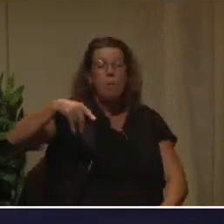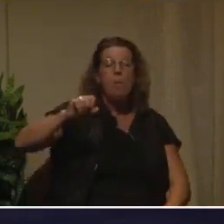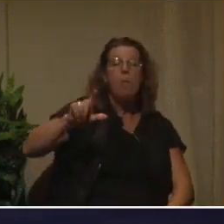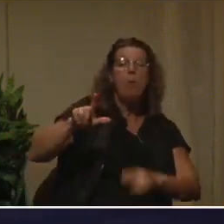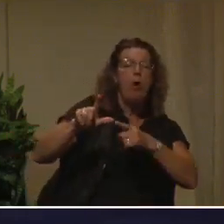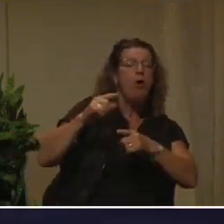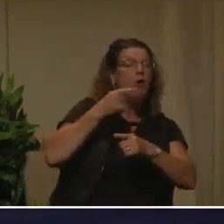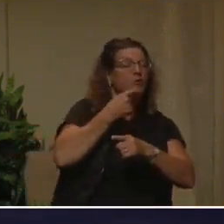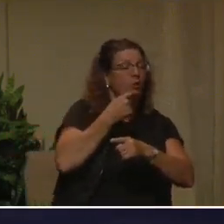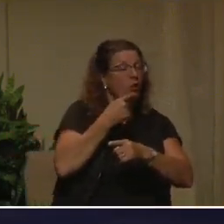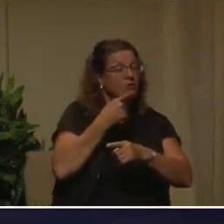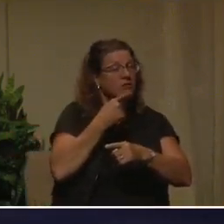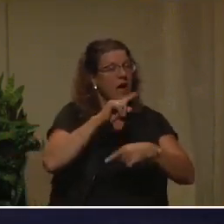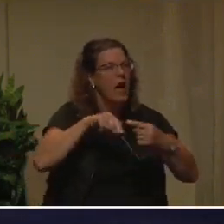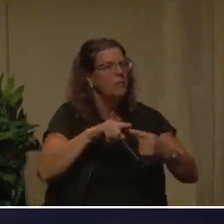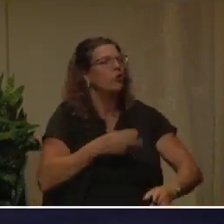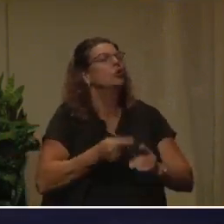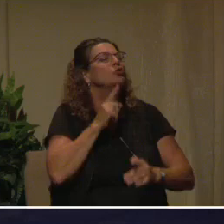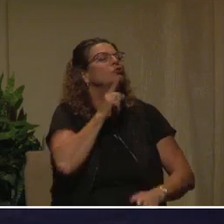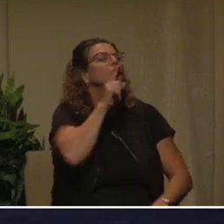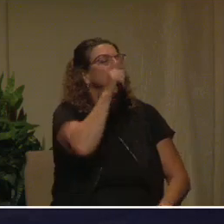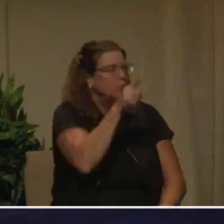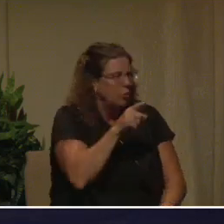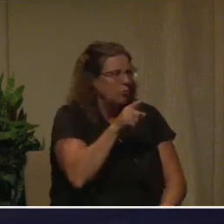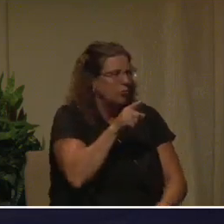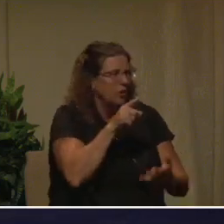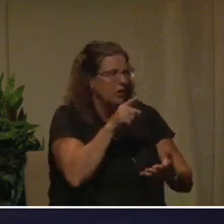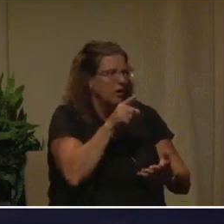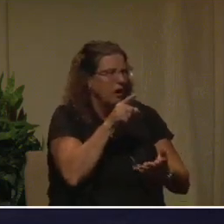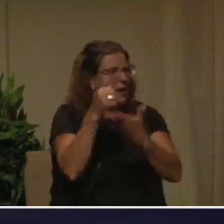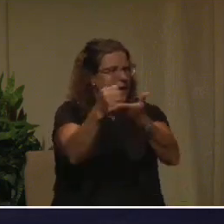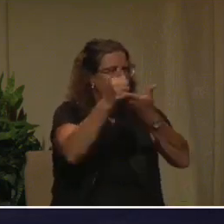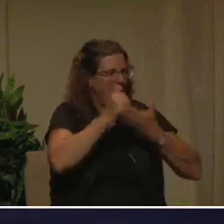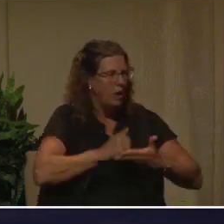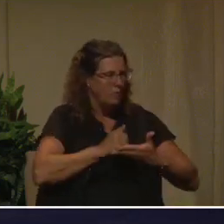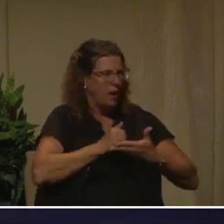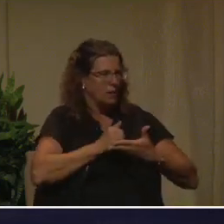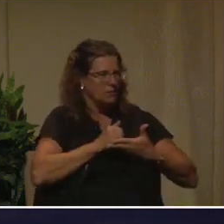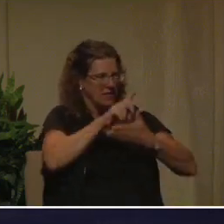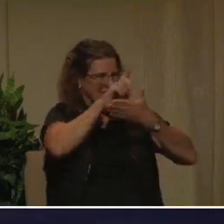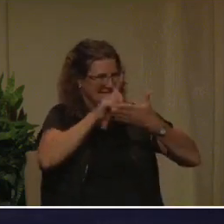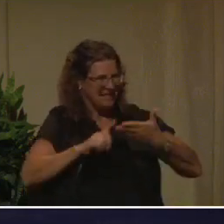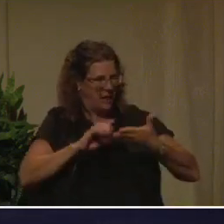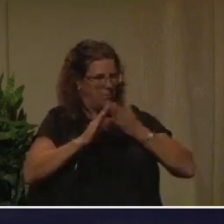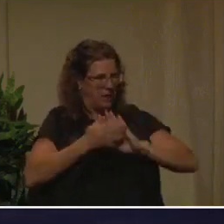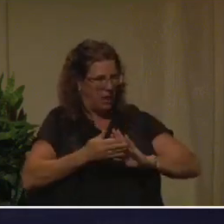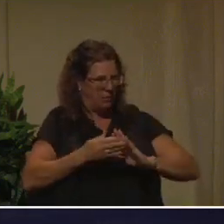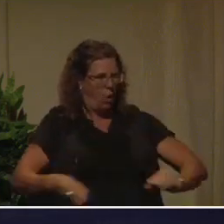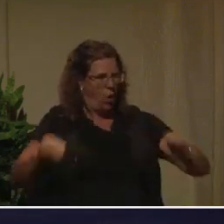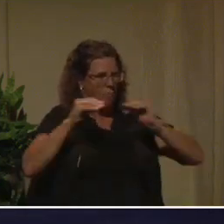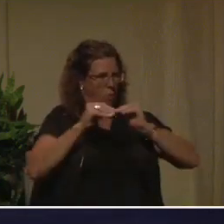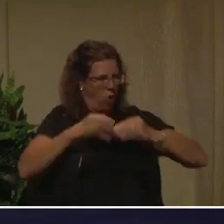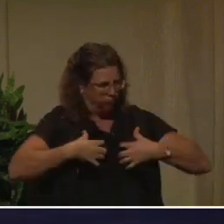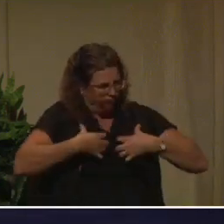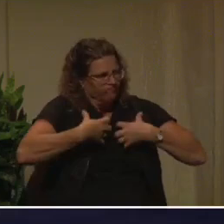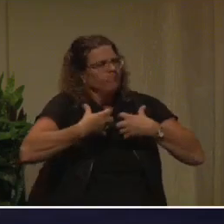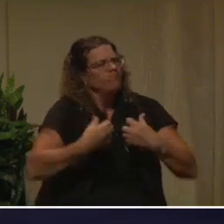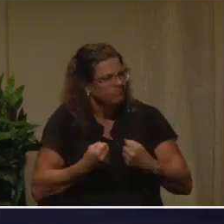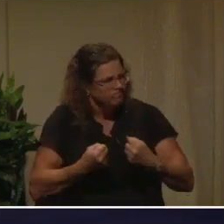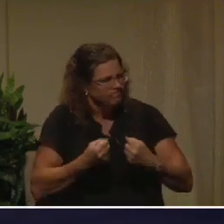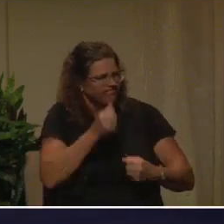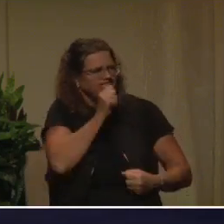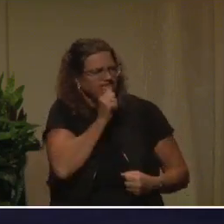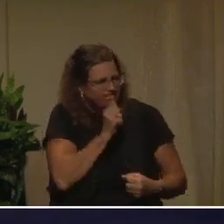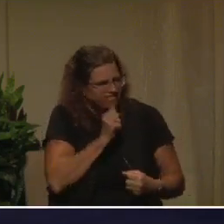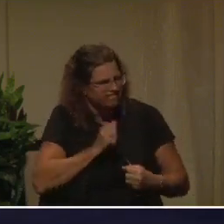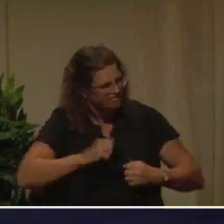is he gives us truth designed to make us resilient people. And especially, I will say,